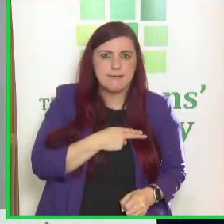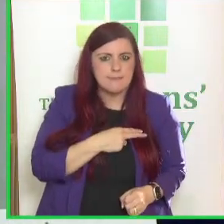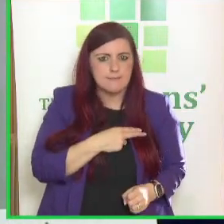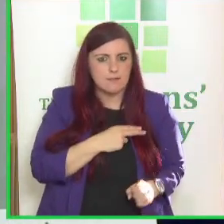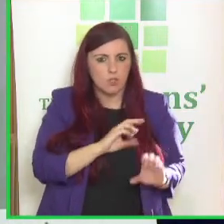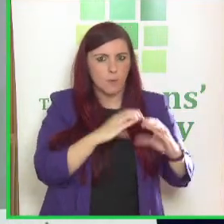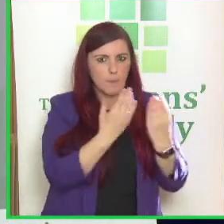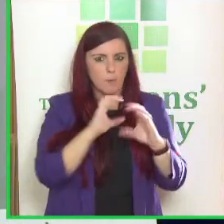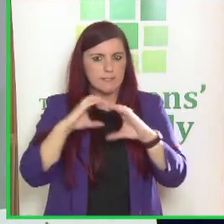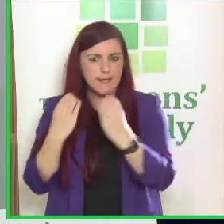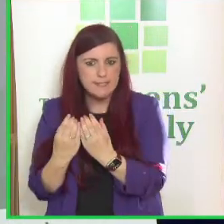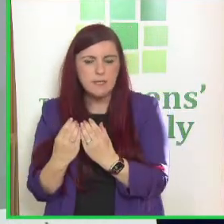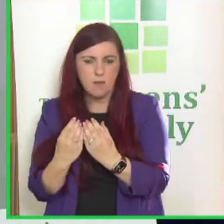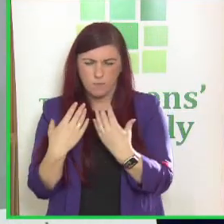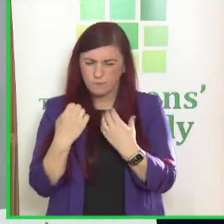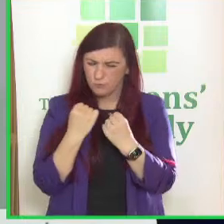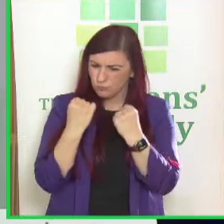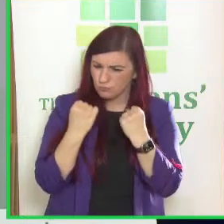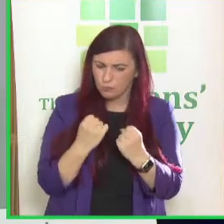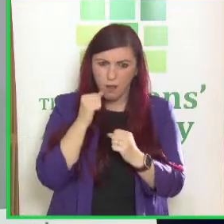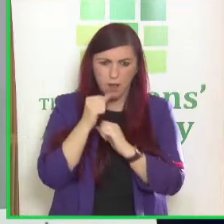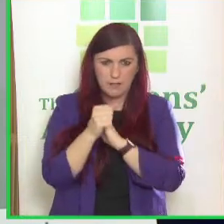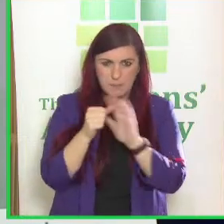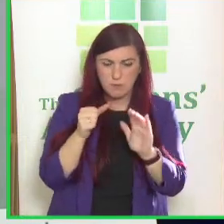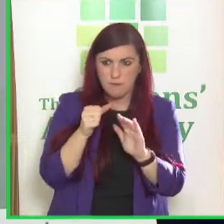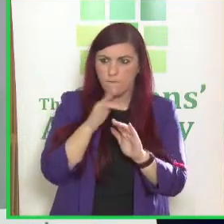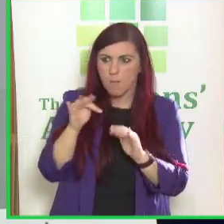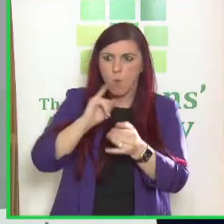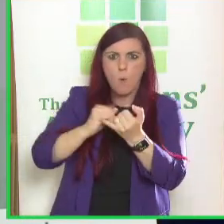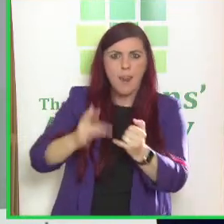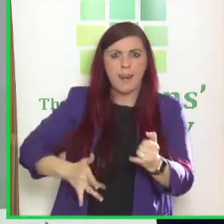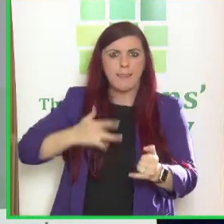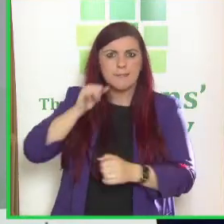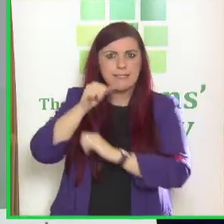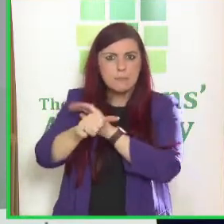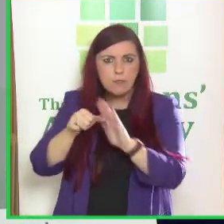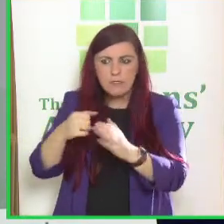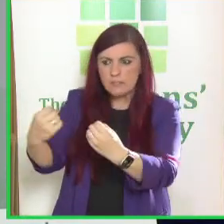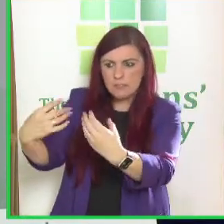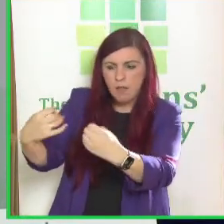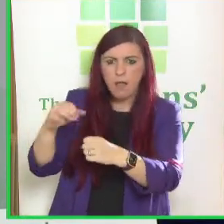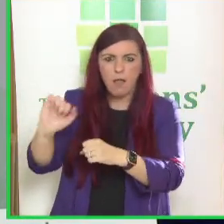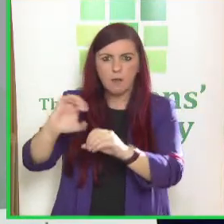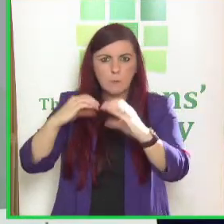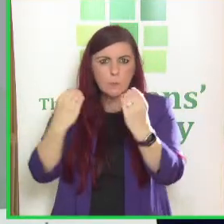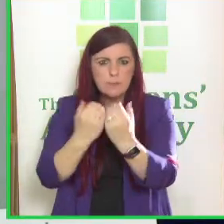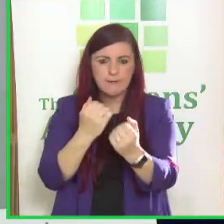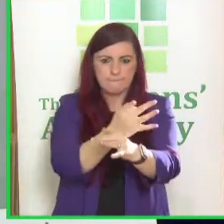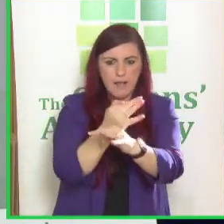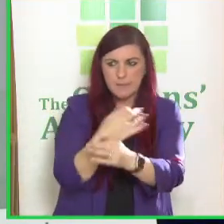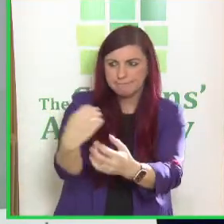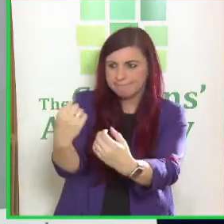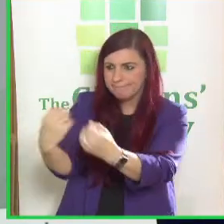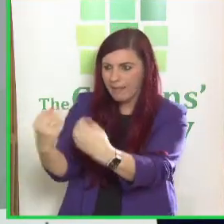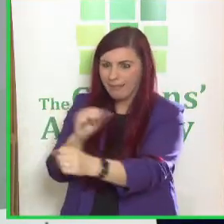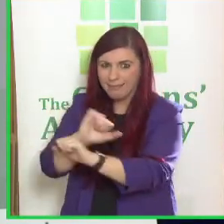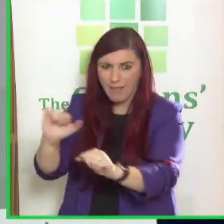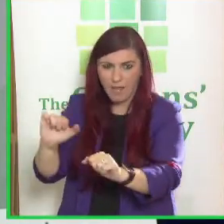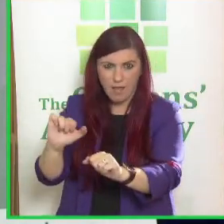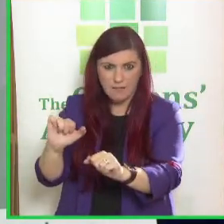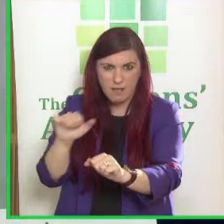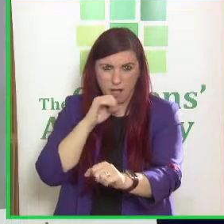strong lived experiences of people and communities and families who suffer awful stigma,